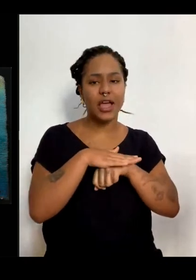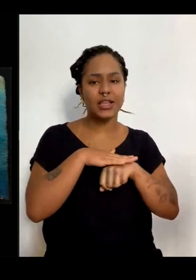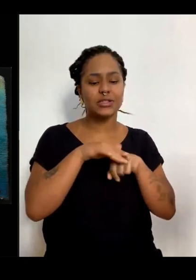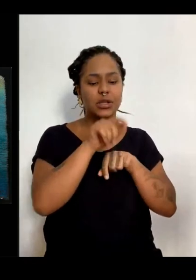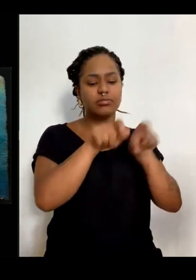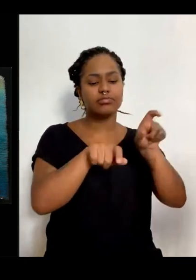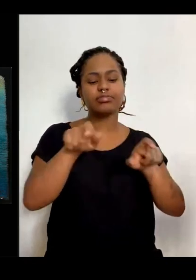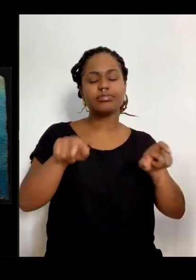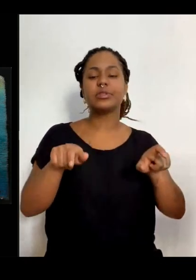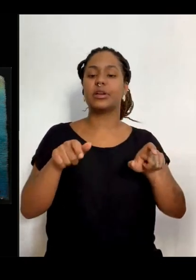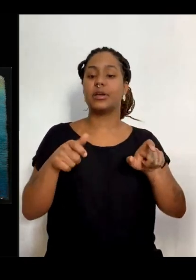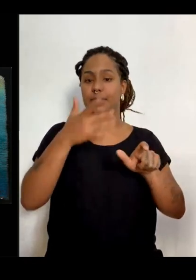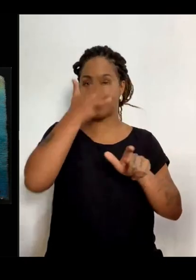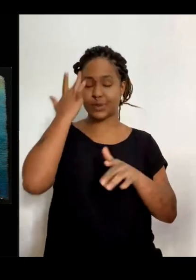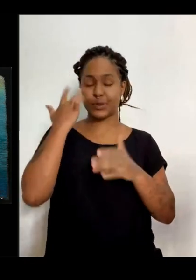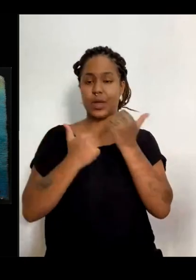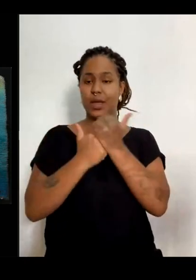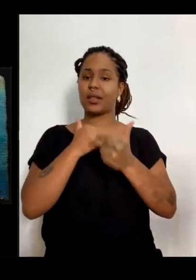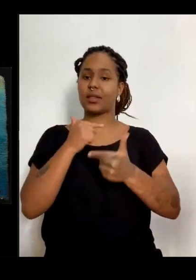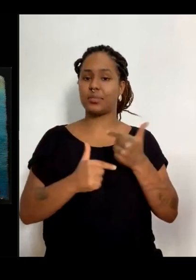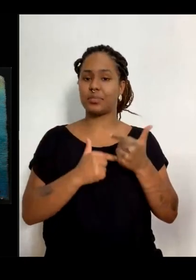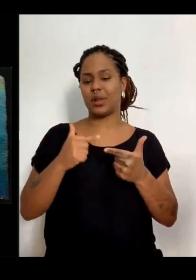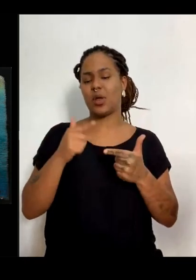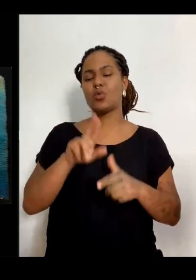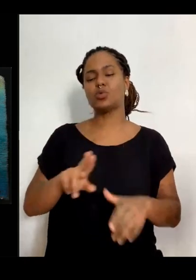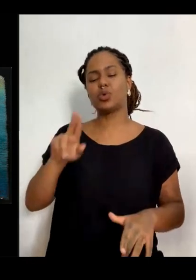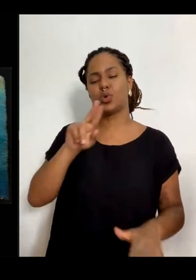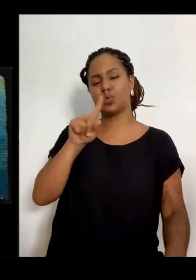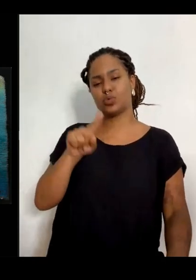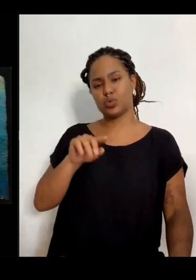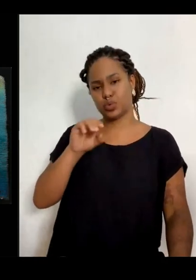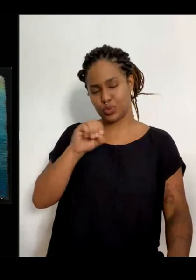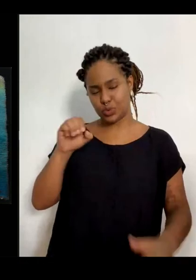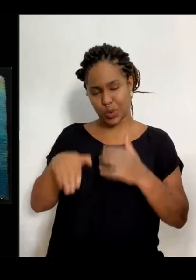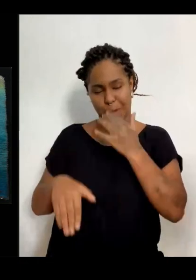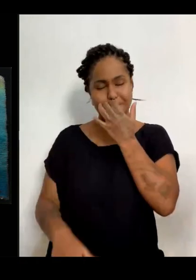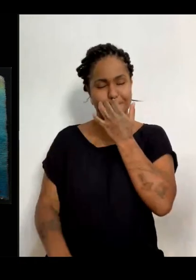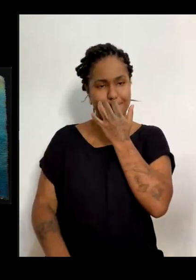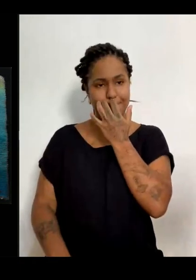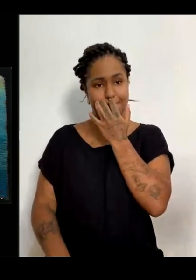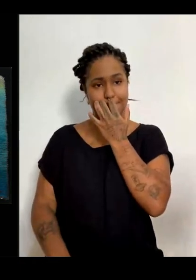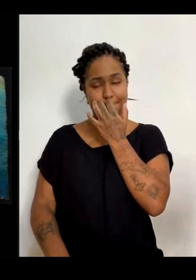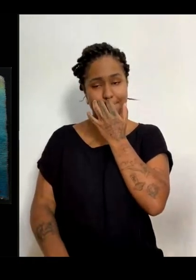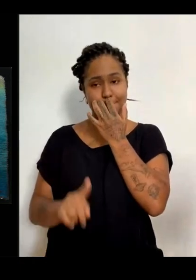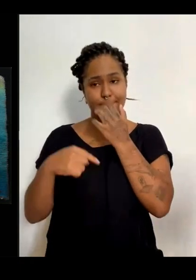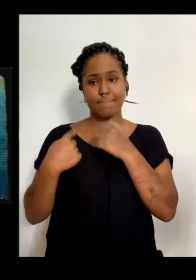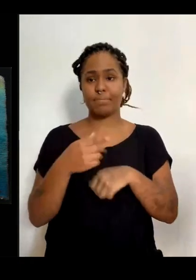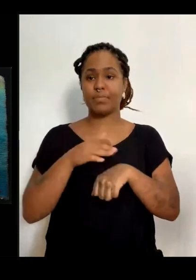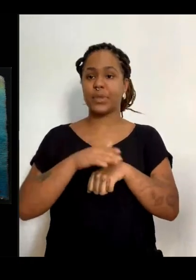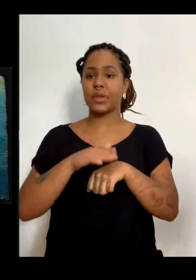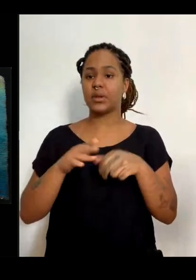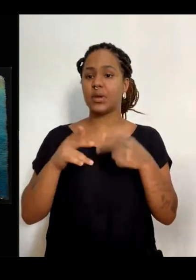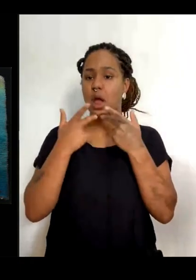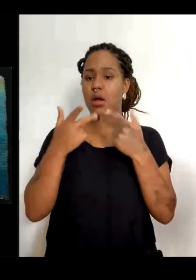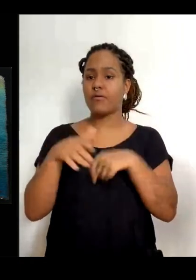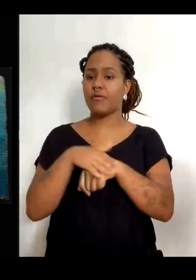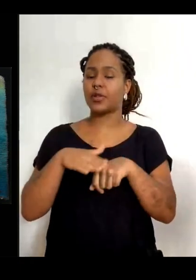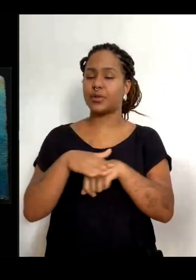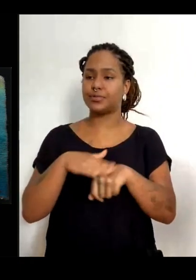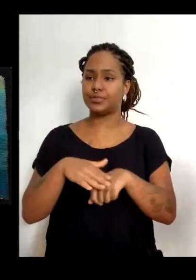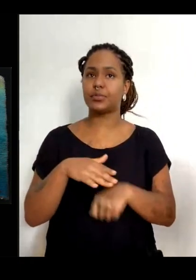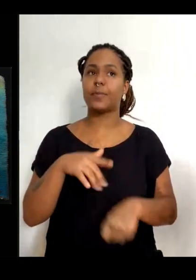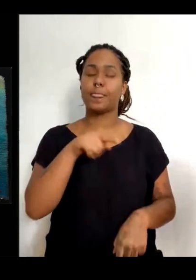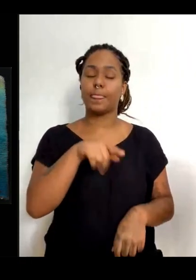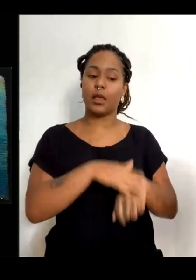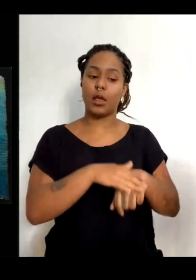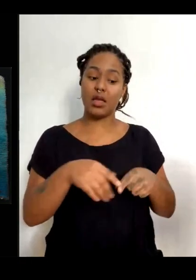the facts and I think this is one of the challenges that Gabriel was referring to our planet at least